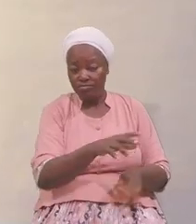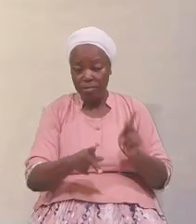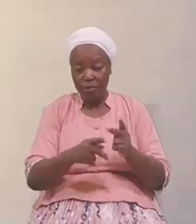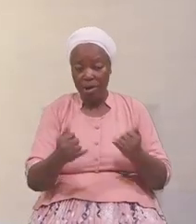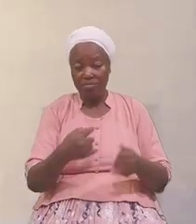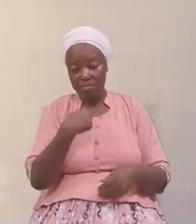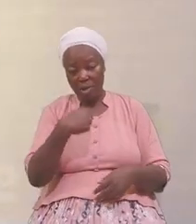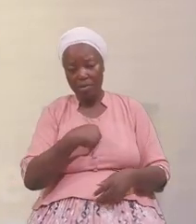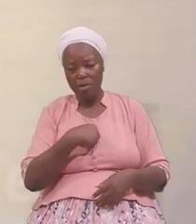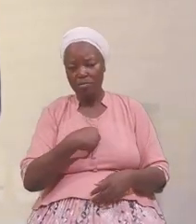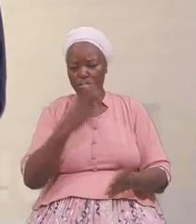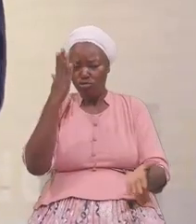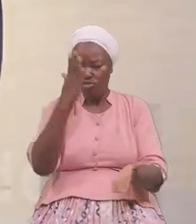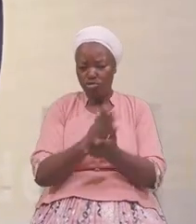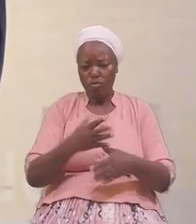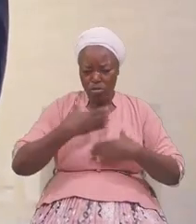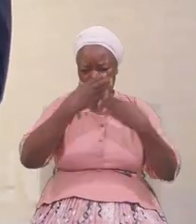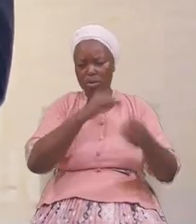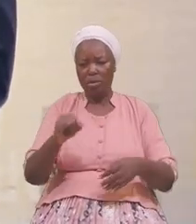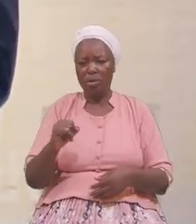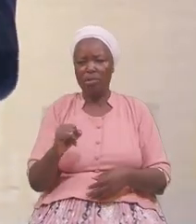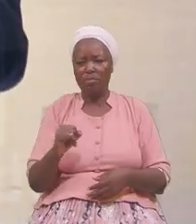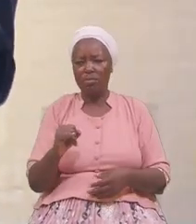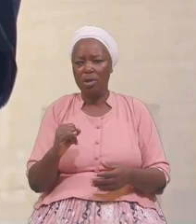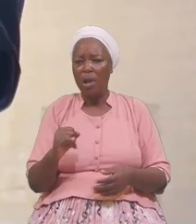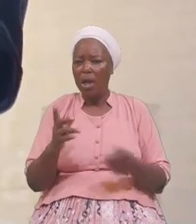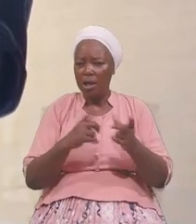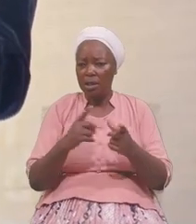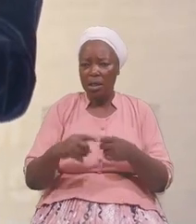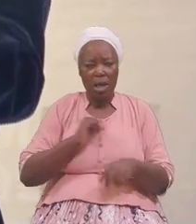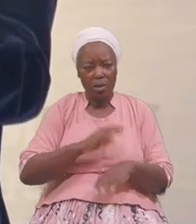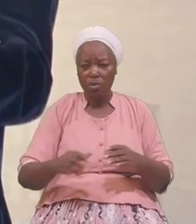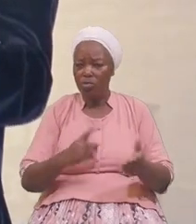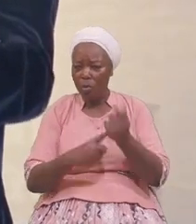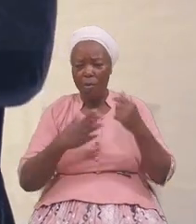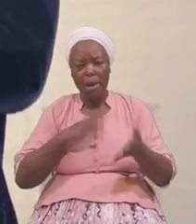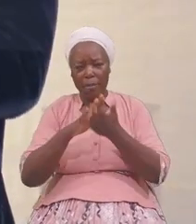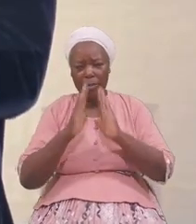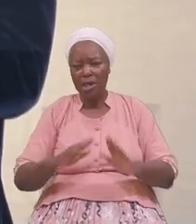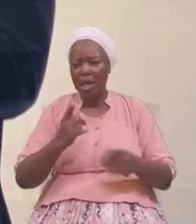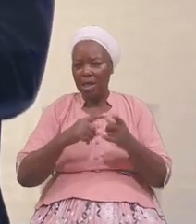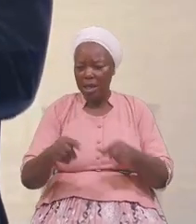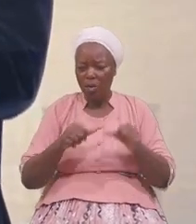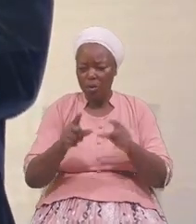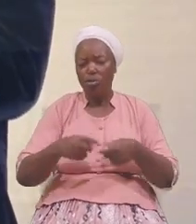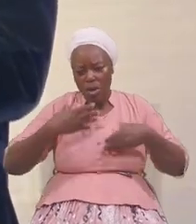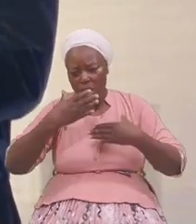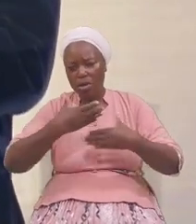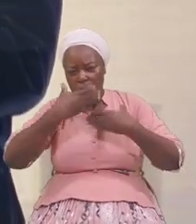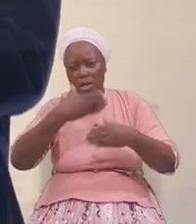me, hold your peace, and I don't hold my peace, and I keep on